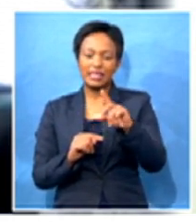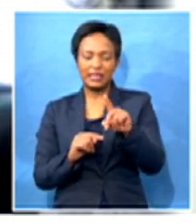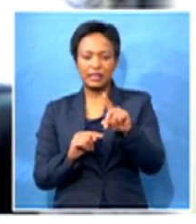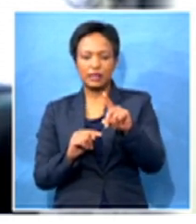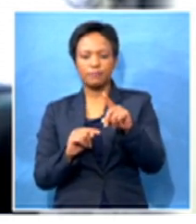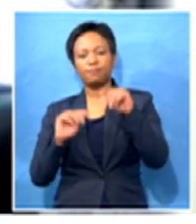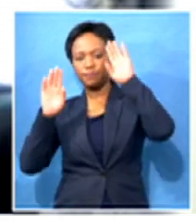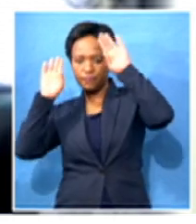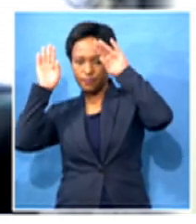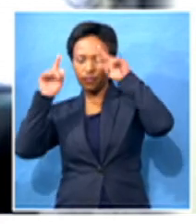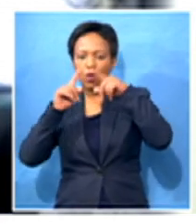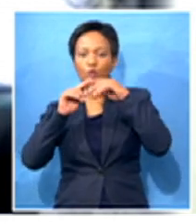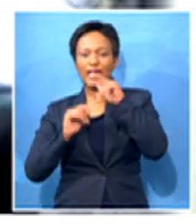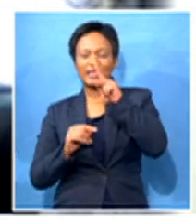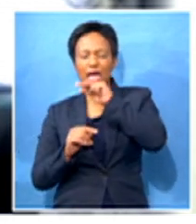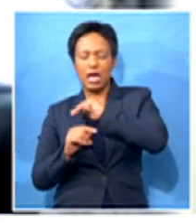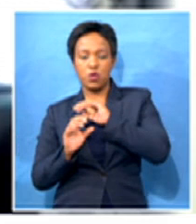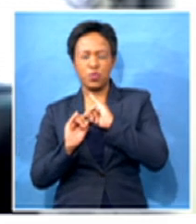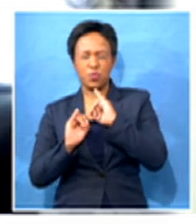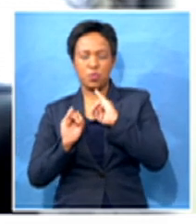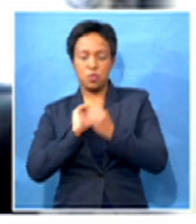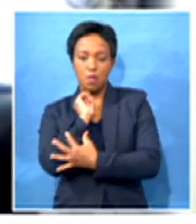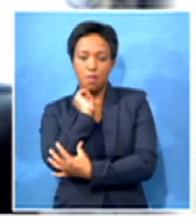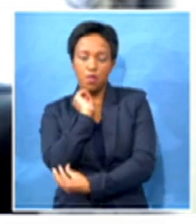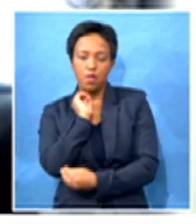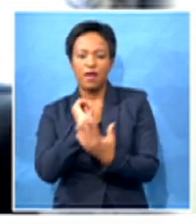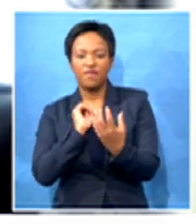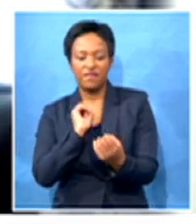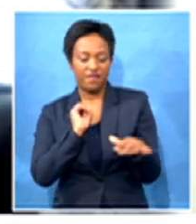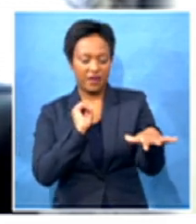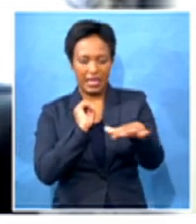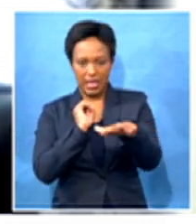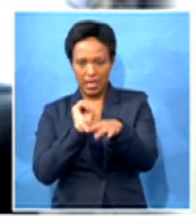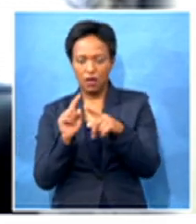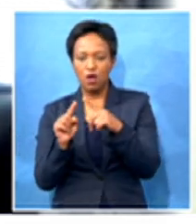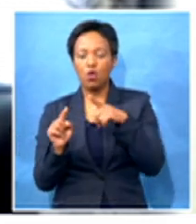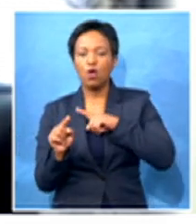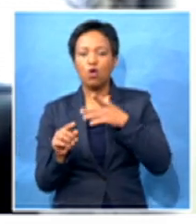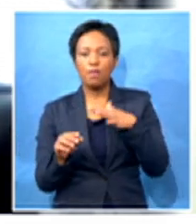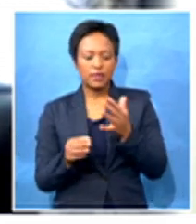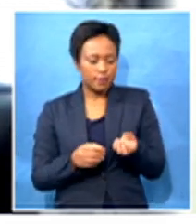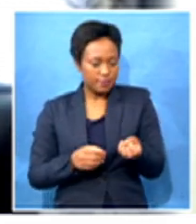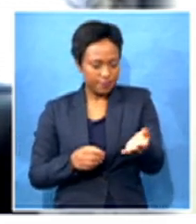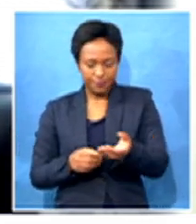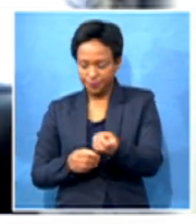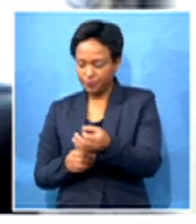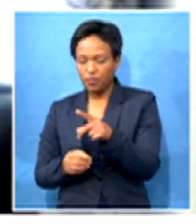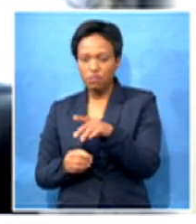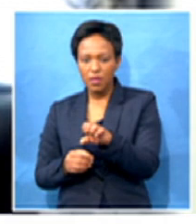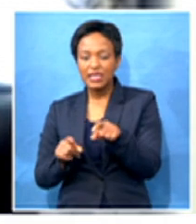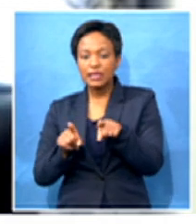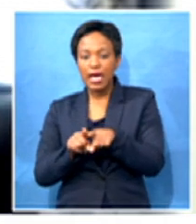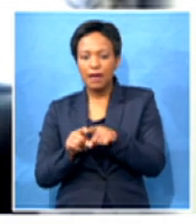the most needy areas where we need to distribute our PPEs and our blankets as